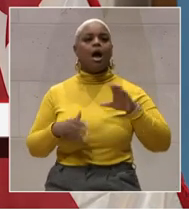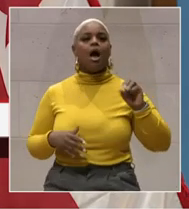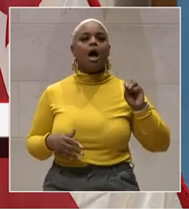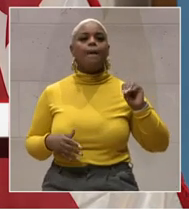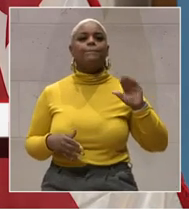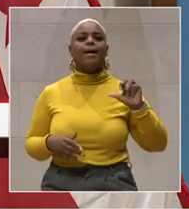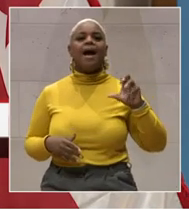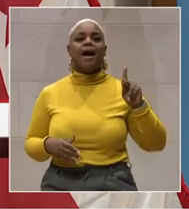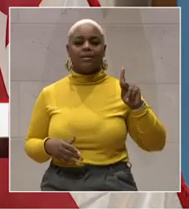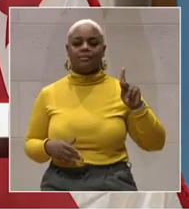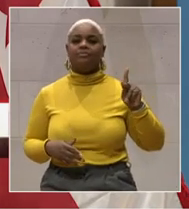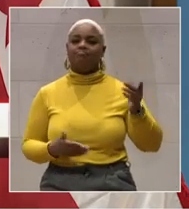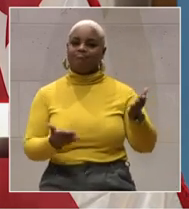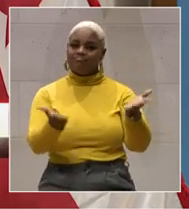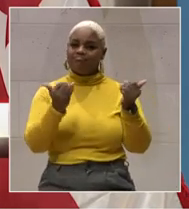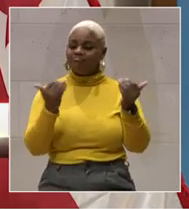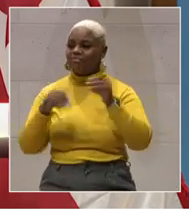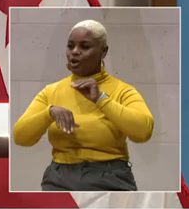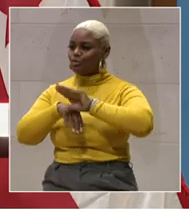Group.